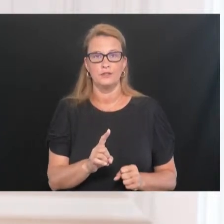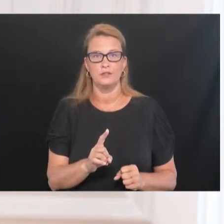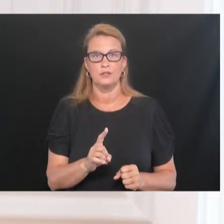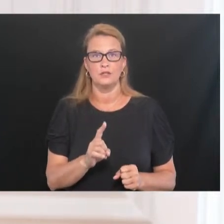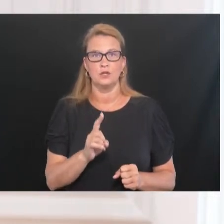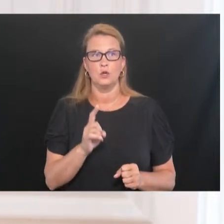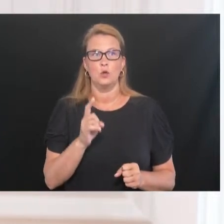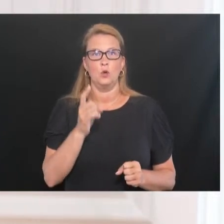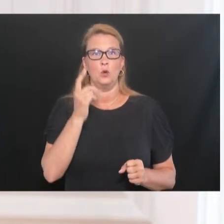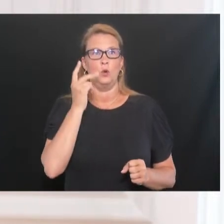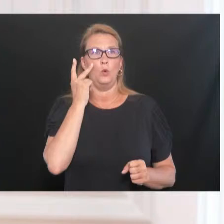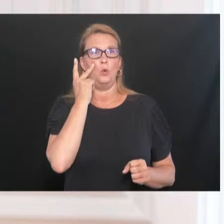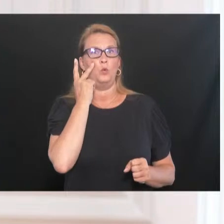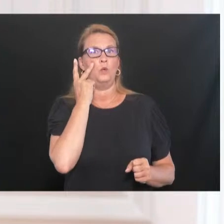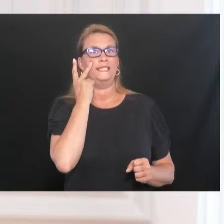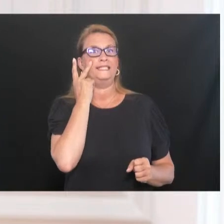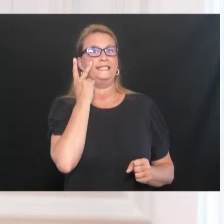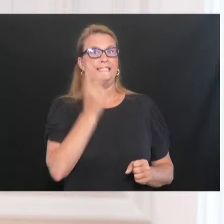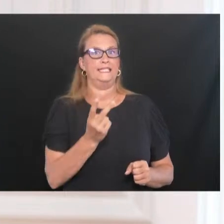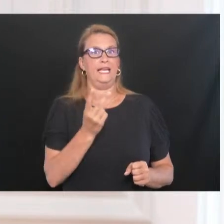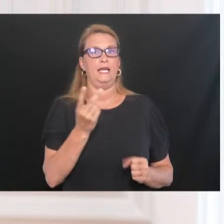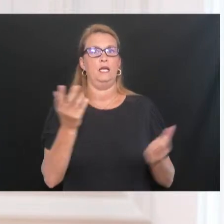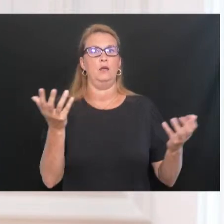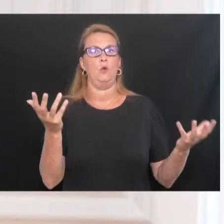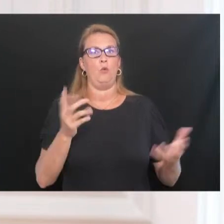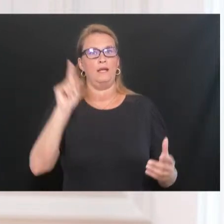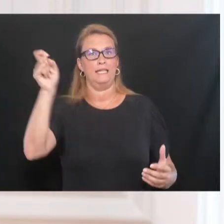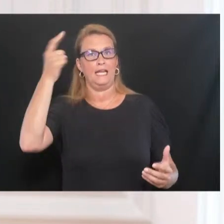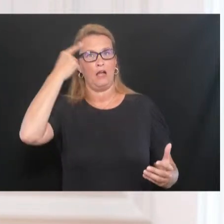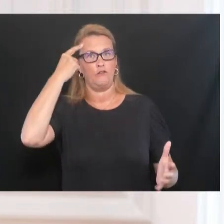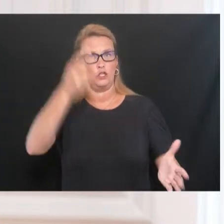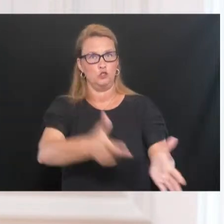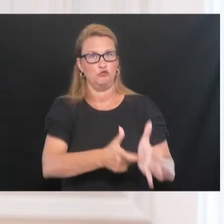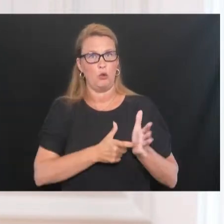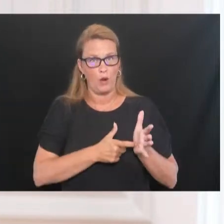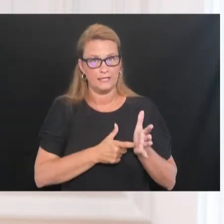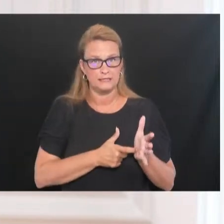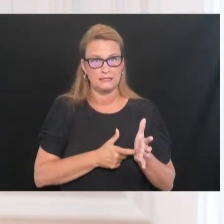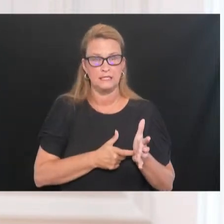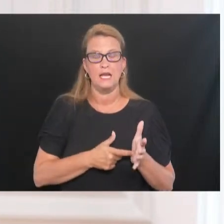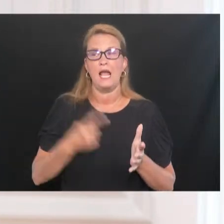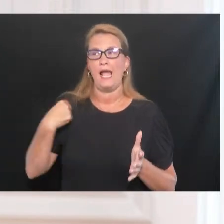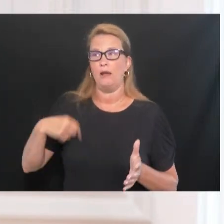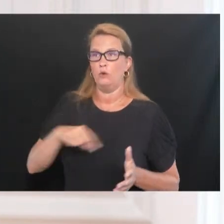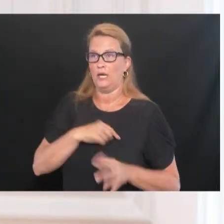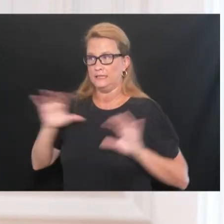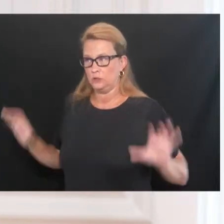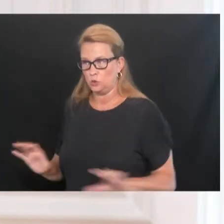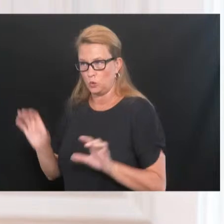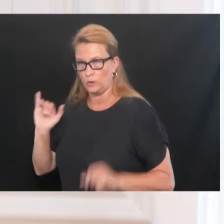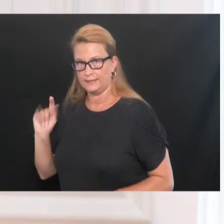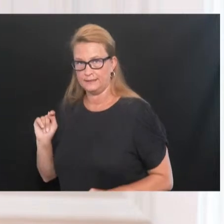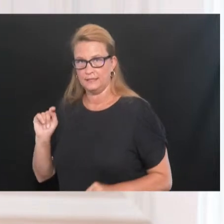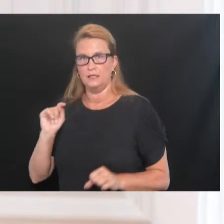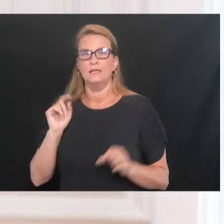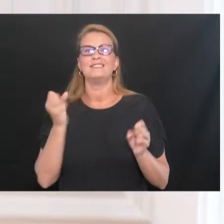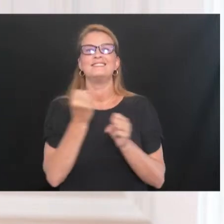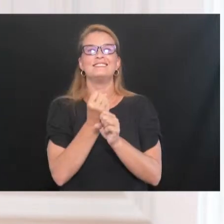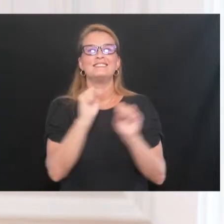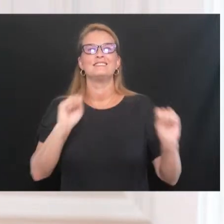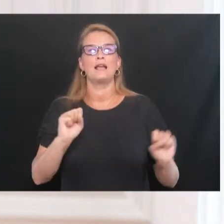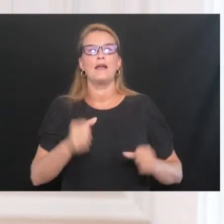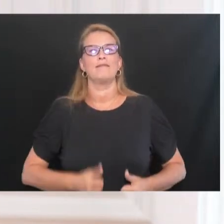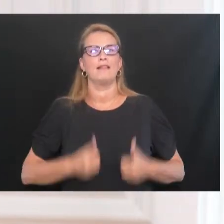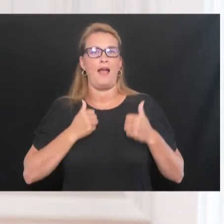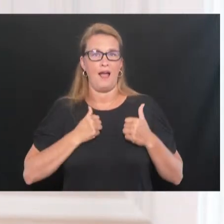meeting the governor's initial demands and instructions for us, which is to save lives of people in West Virginia, protect